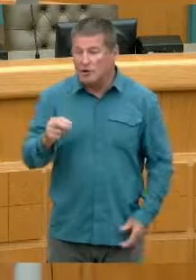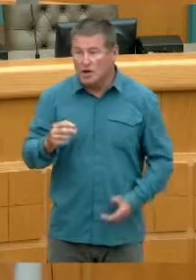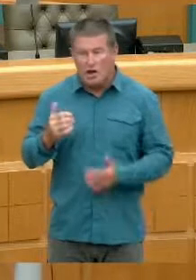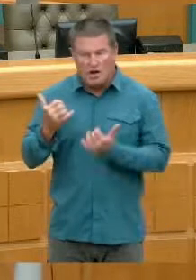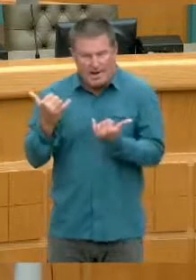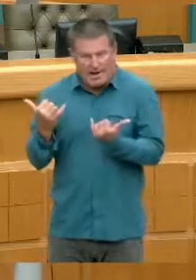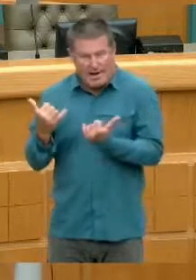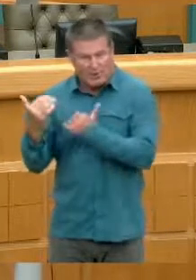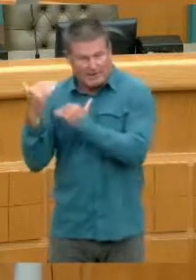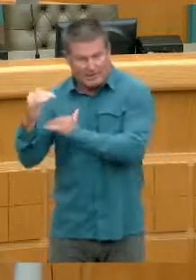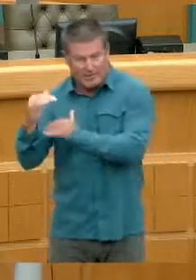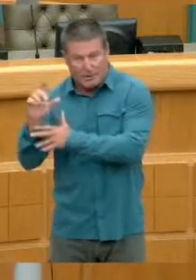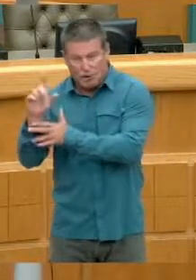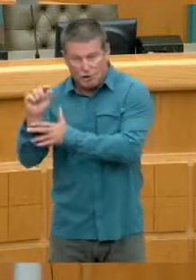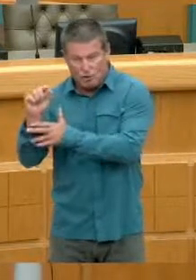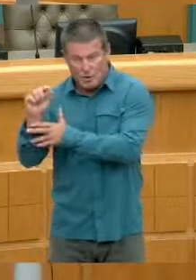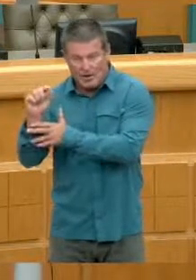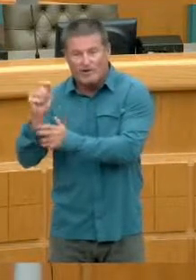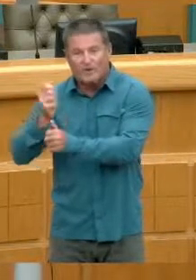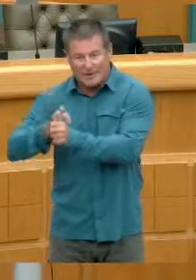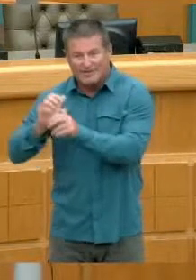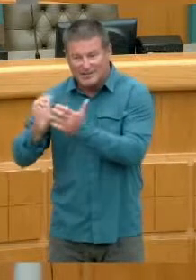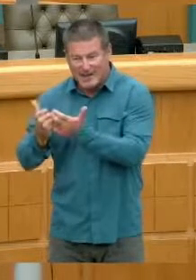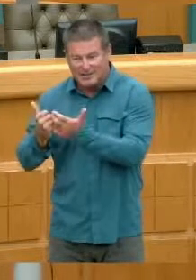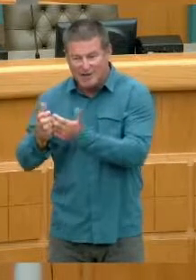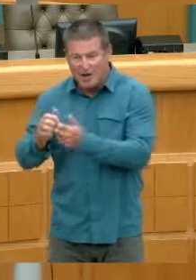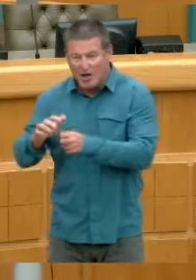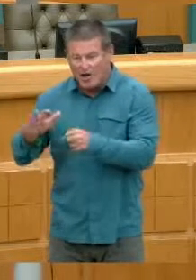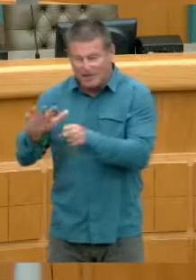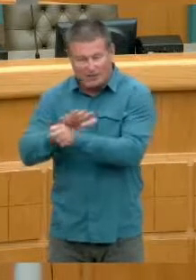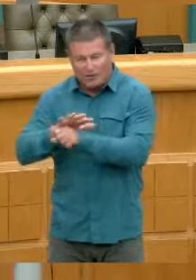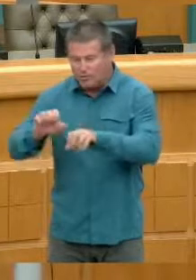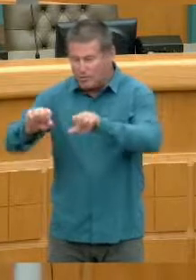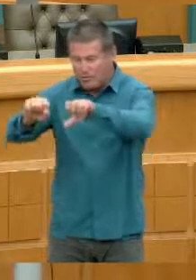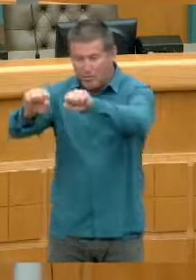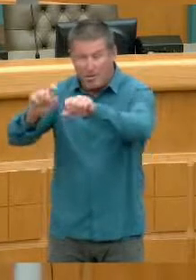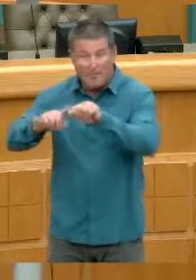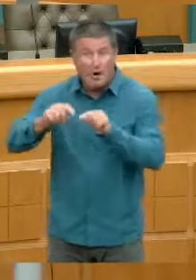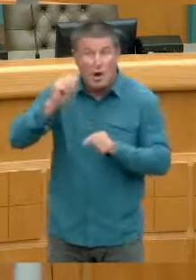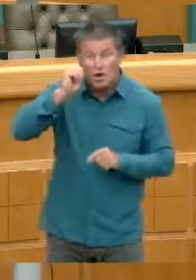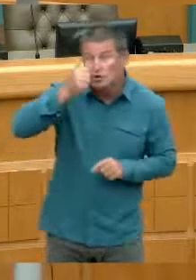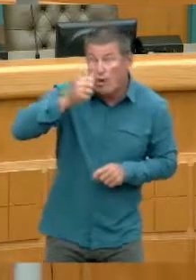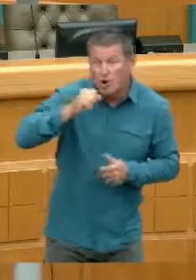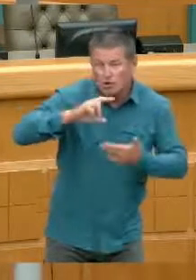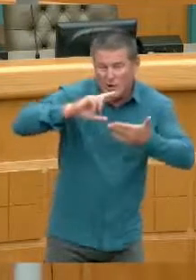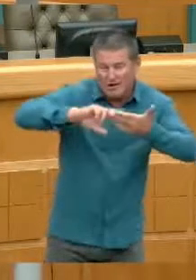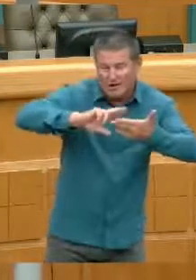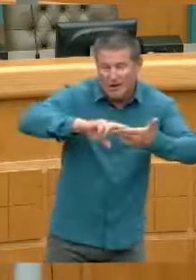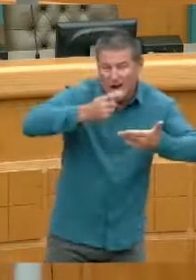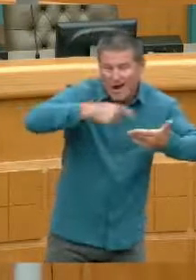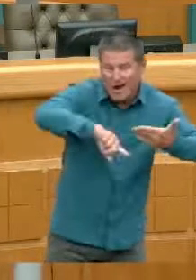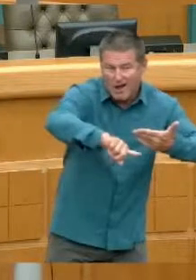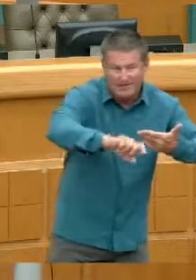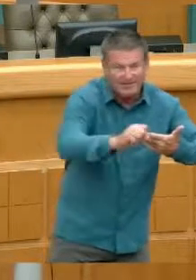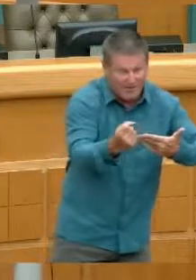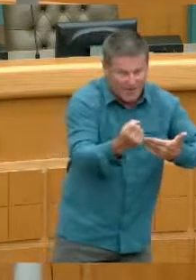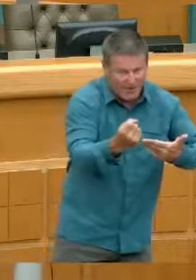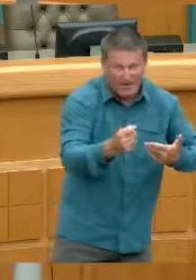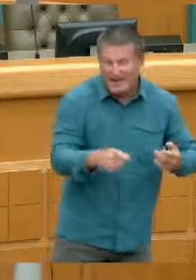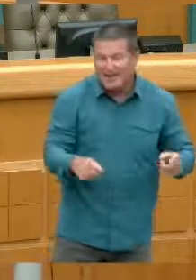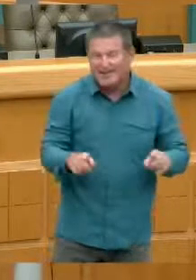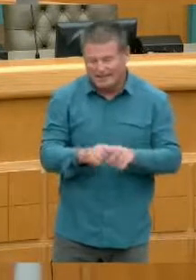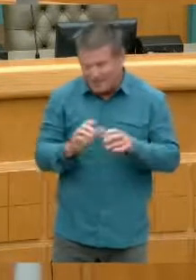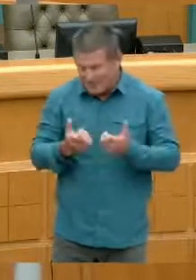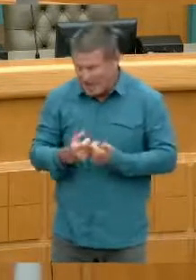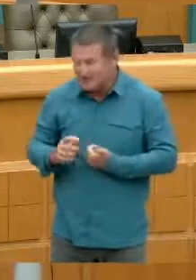and all the slots are filled already. But beginning tomorrow, you can register for next Saturday. The same classes, so walk to run,